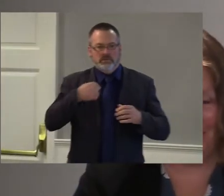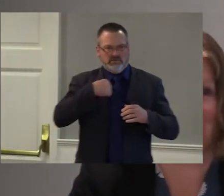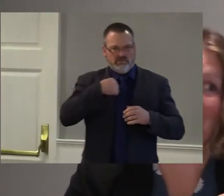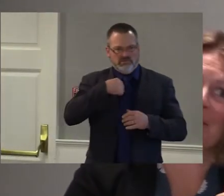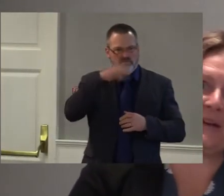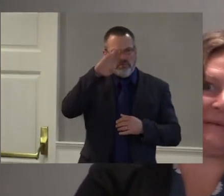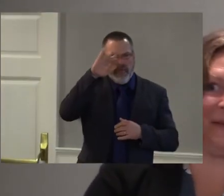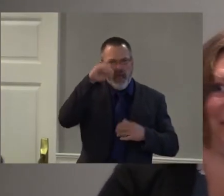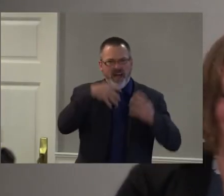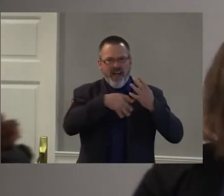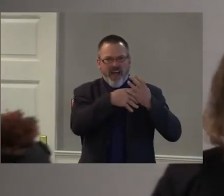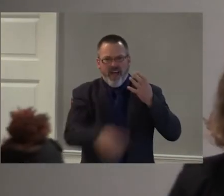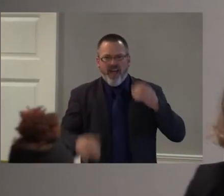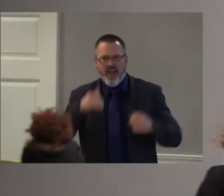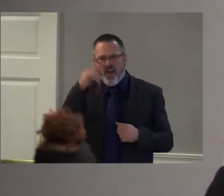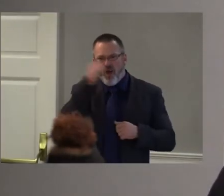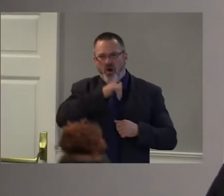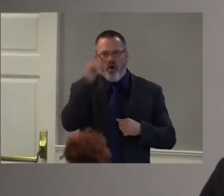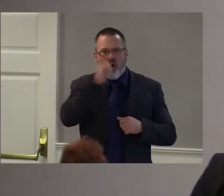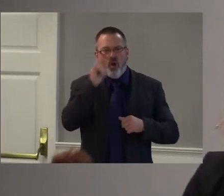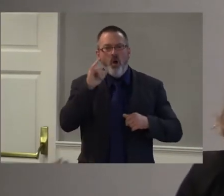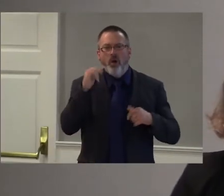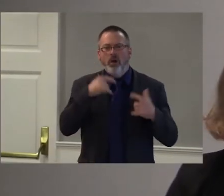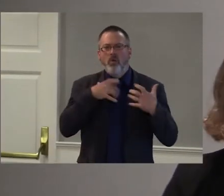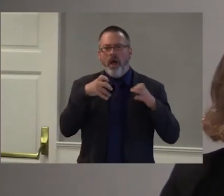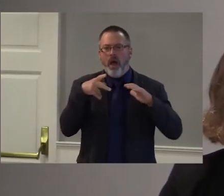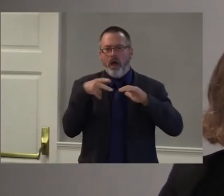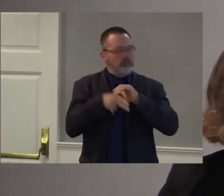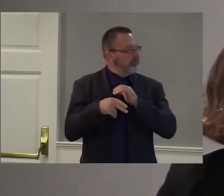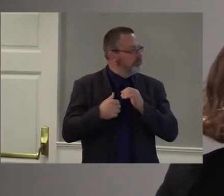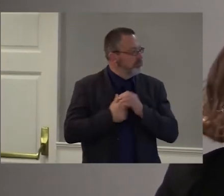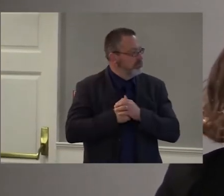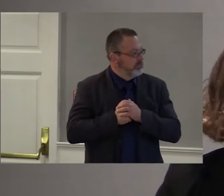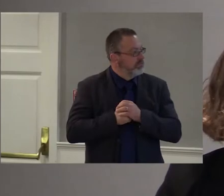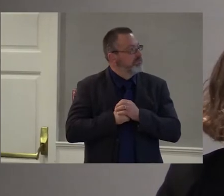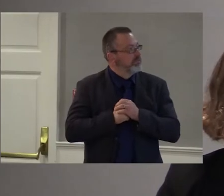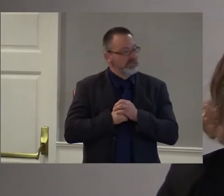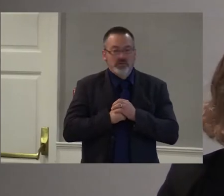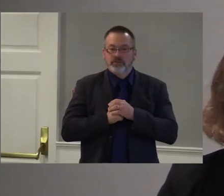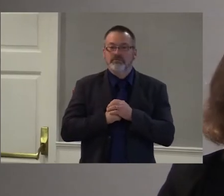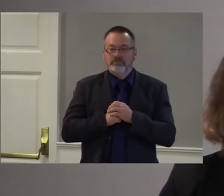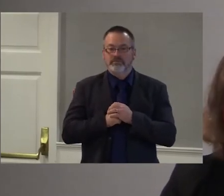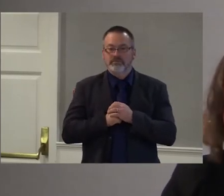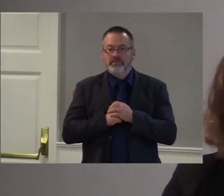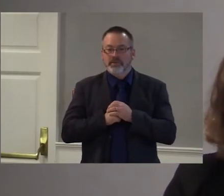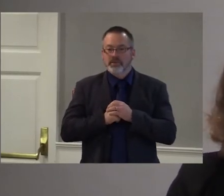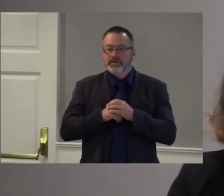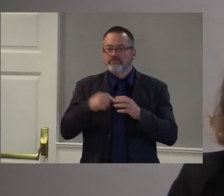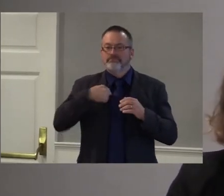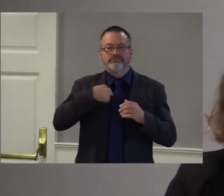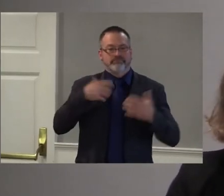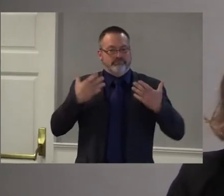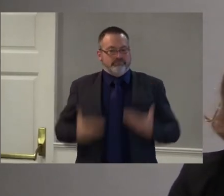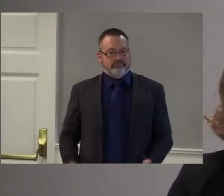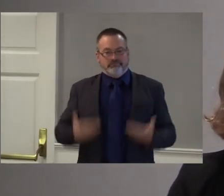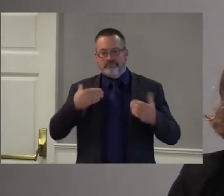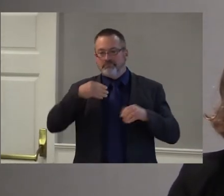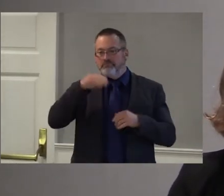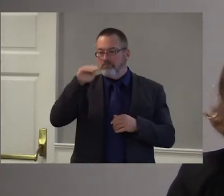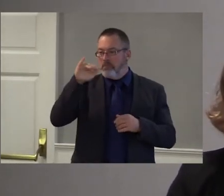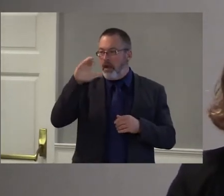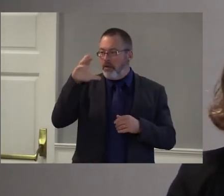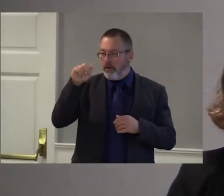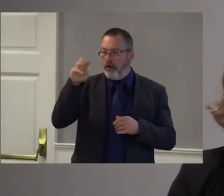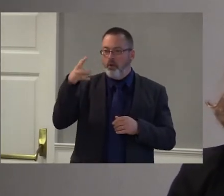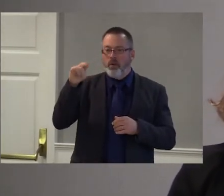future. Sorry about that. So as noted, my name is Monica White, and I'm the Commissioner of the Department of